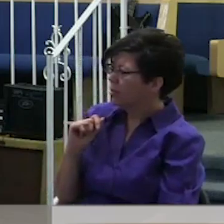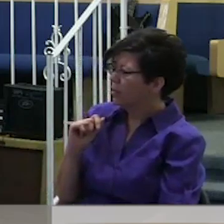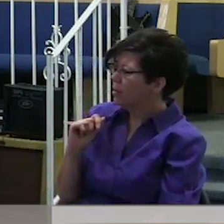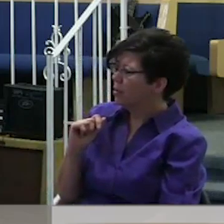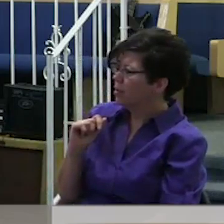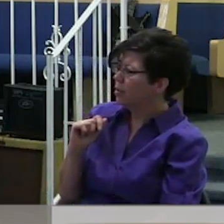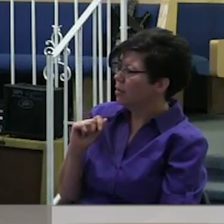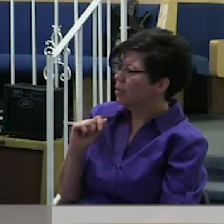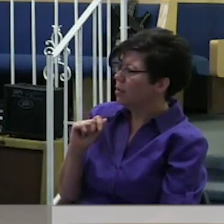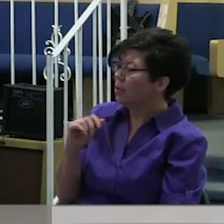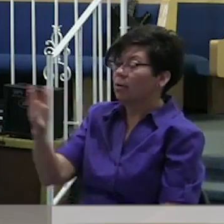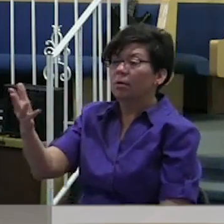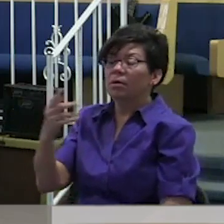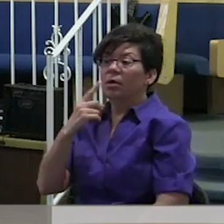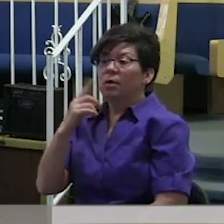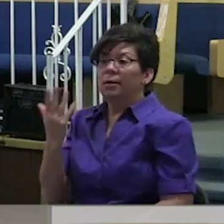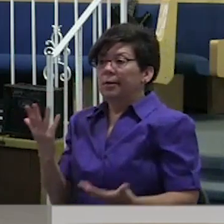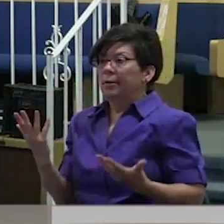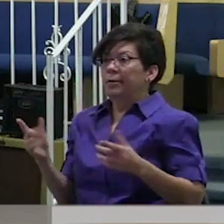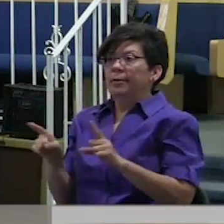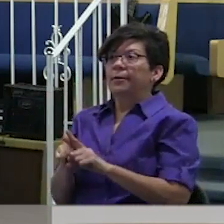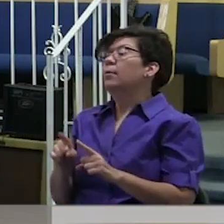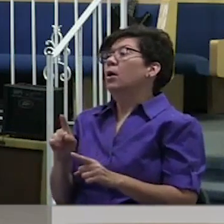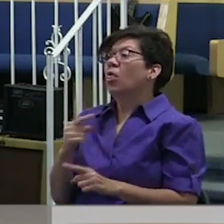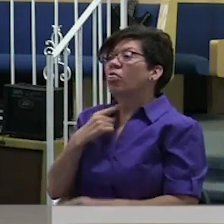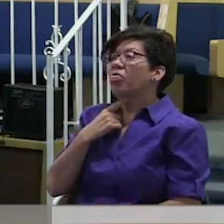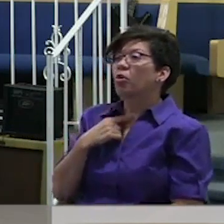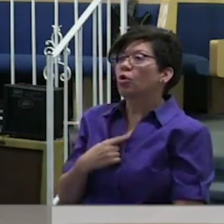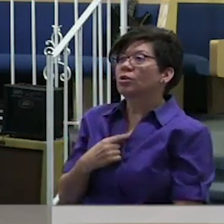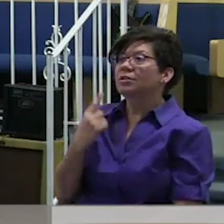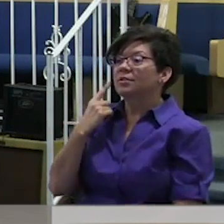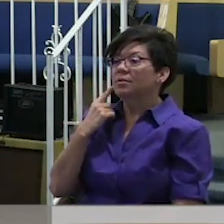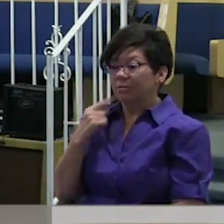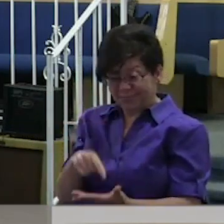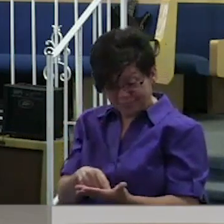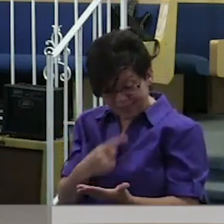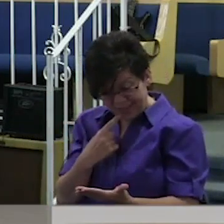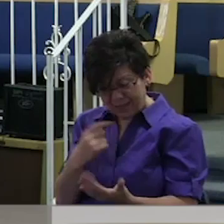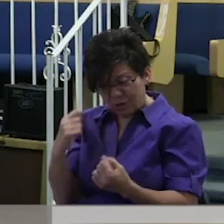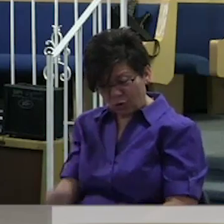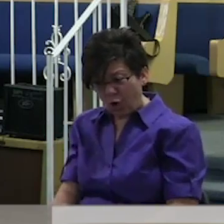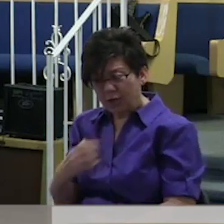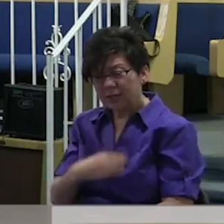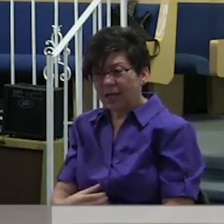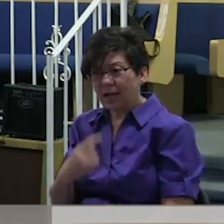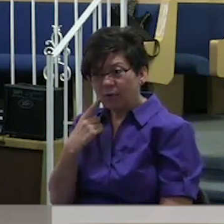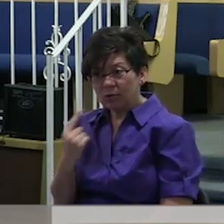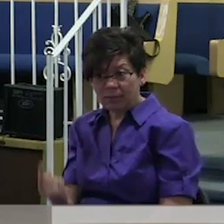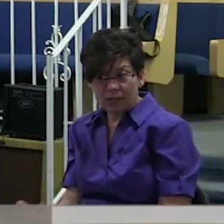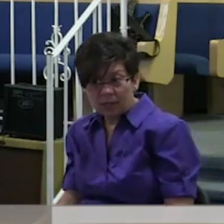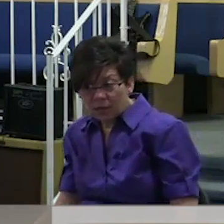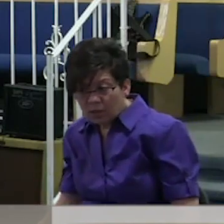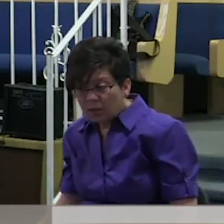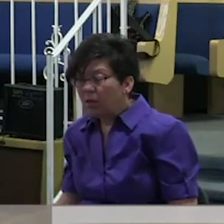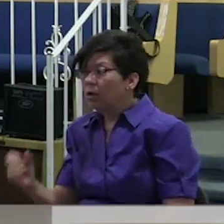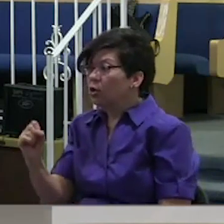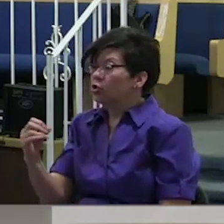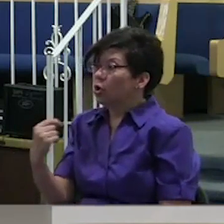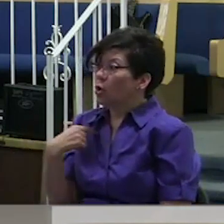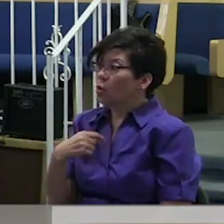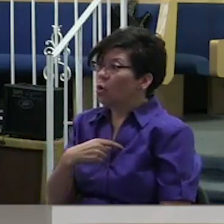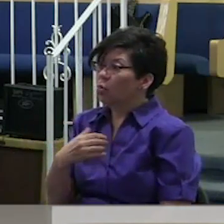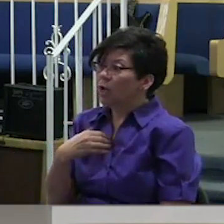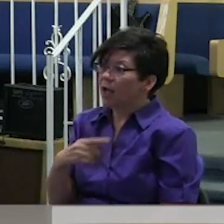Webster also made the same statement as thirst being a strong desire for something. So we have